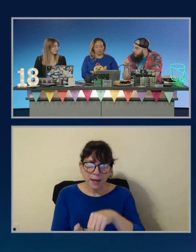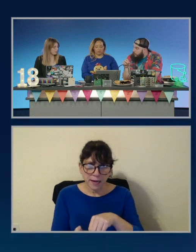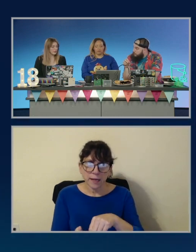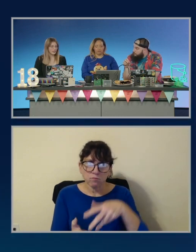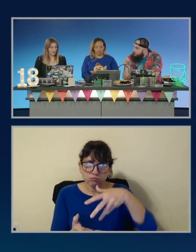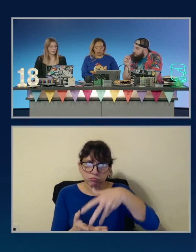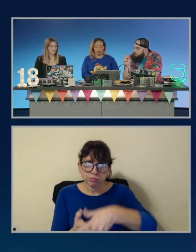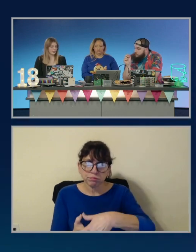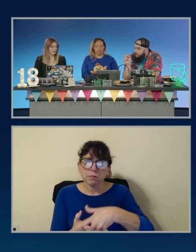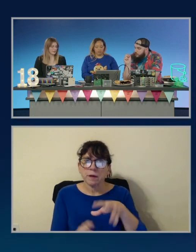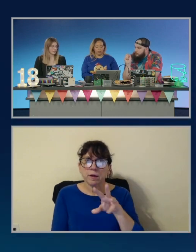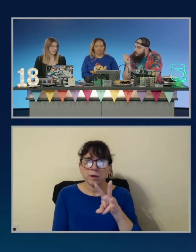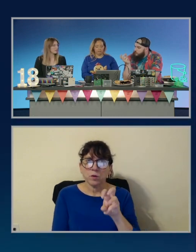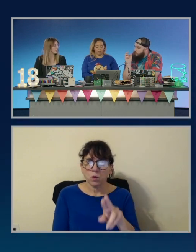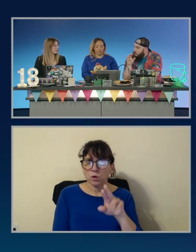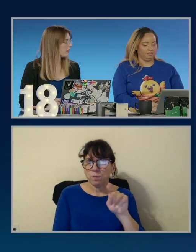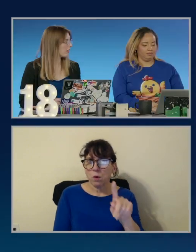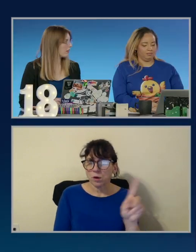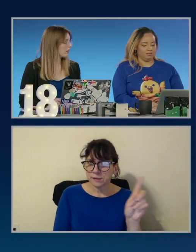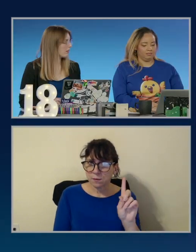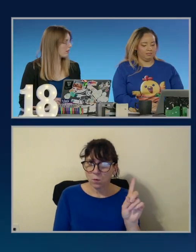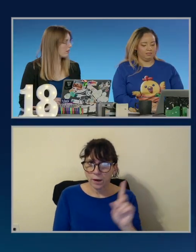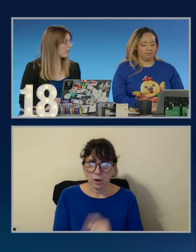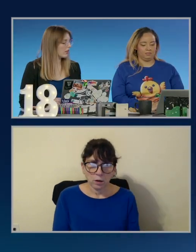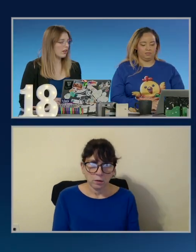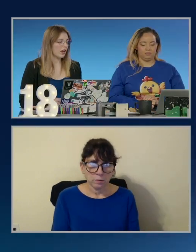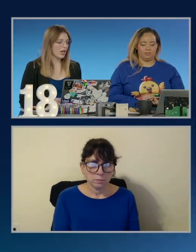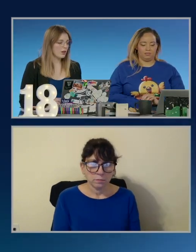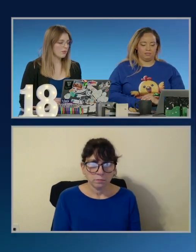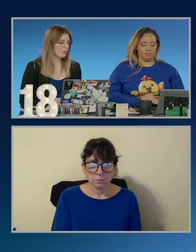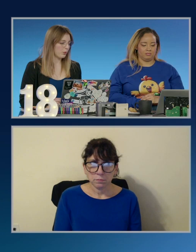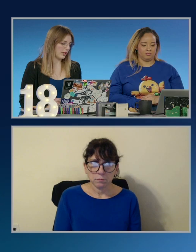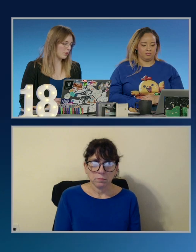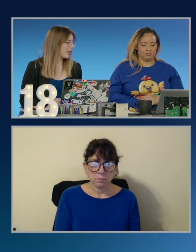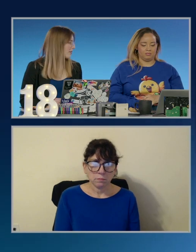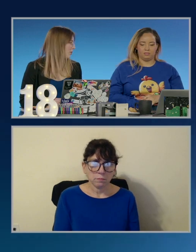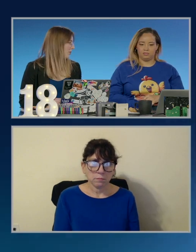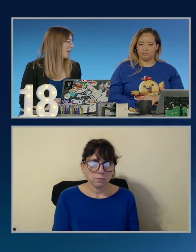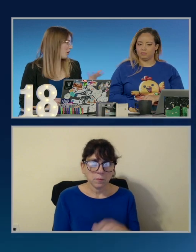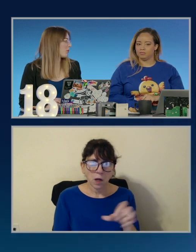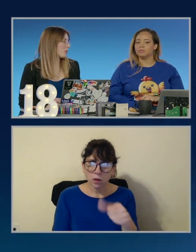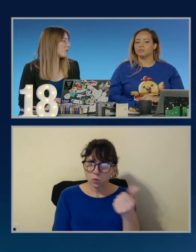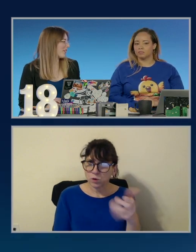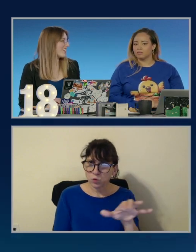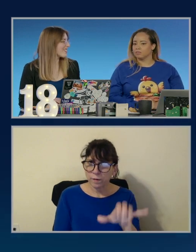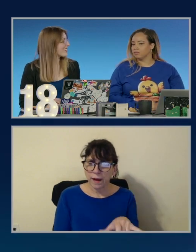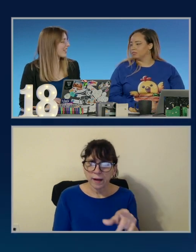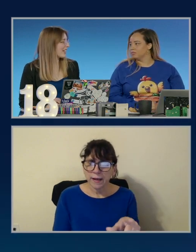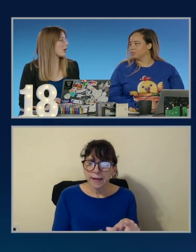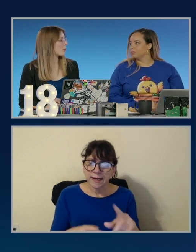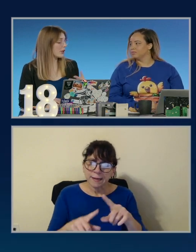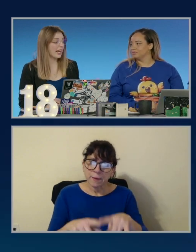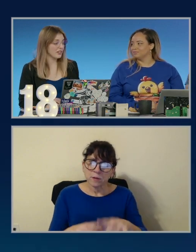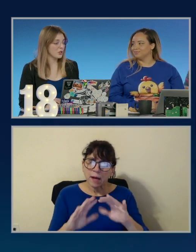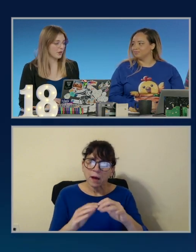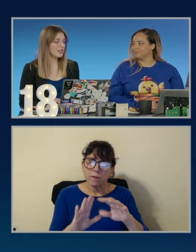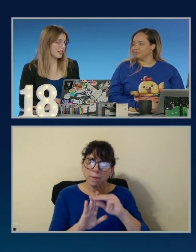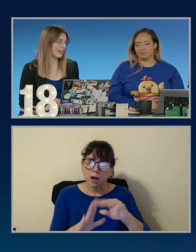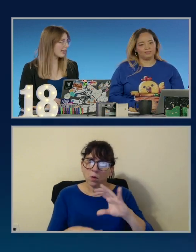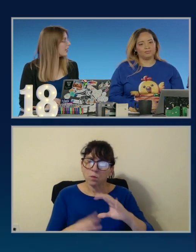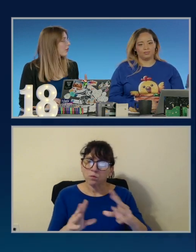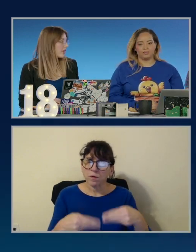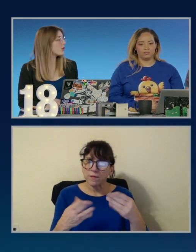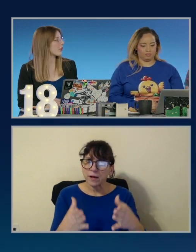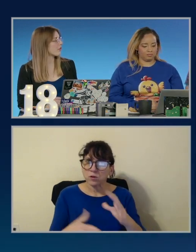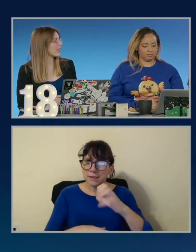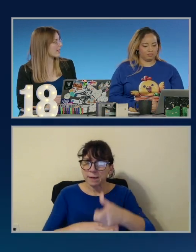watermarks somewhere Yeah, it is. in the image. Do other models do that as well? Well, it depends on Depends how on the the model provider is setting it up. You can do it